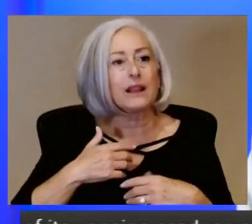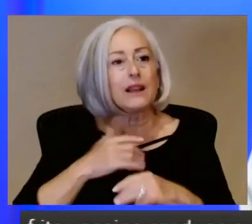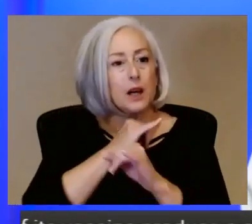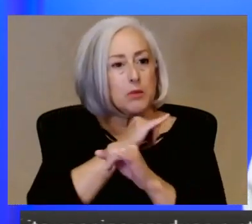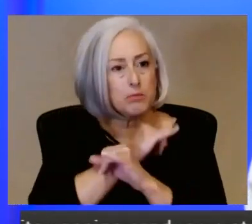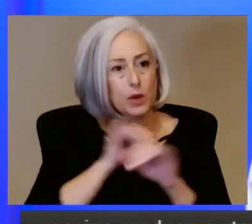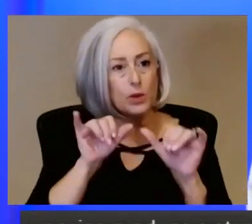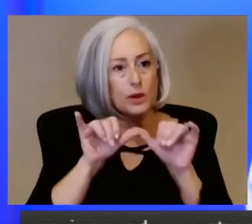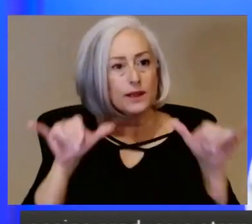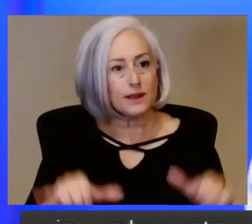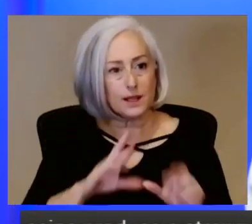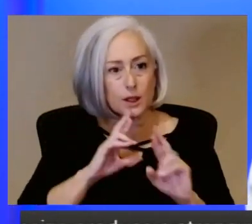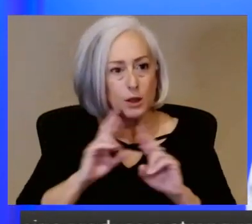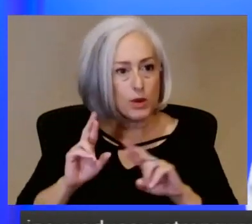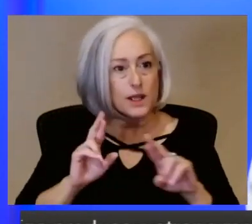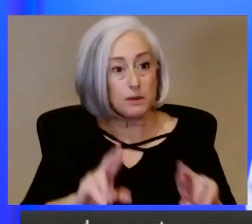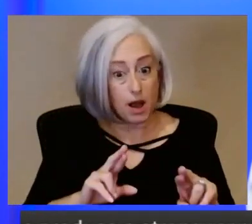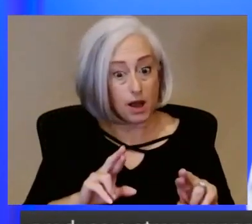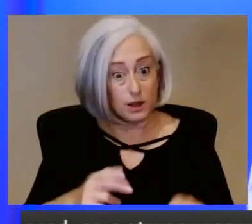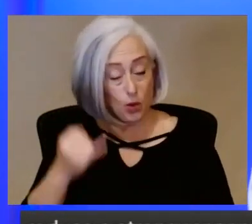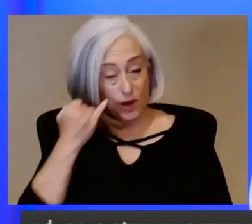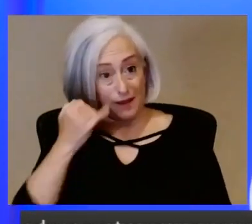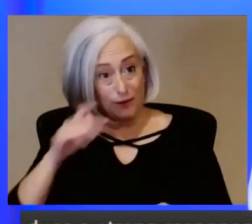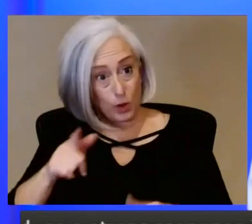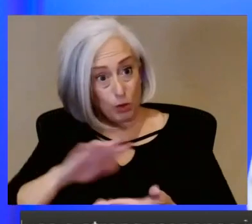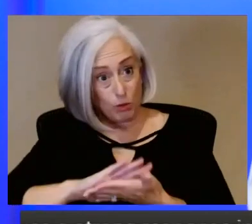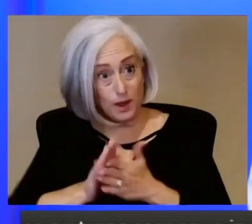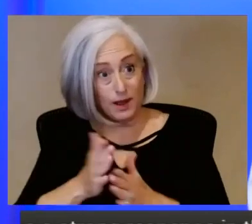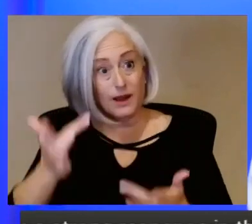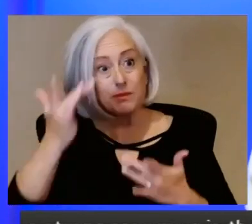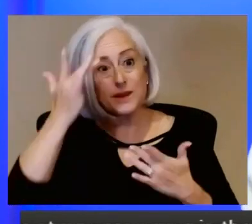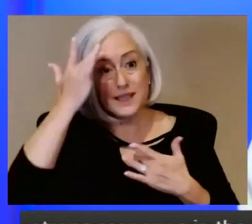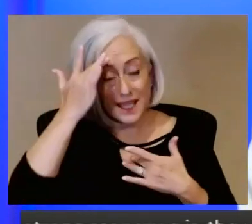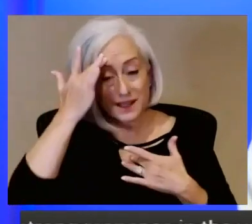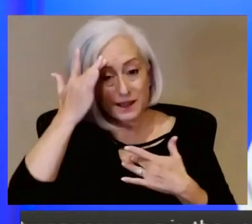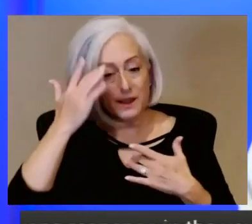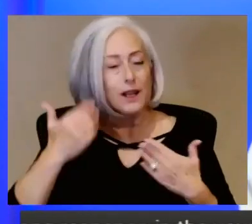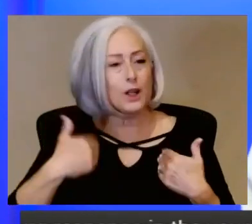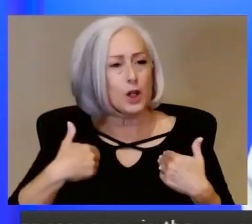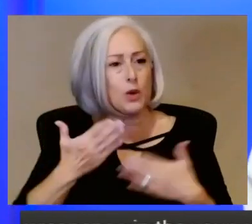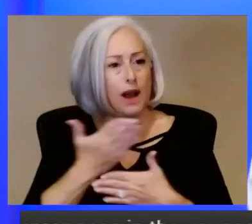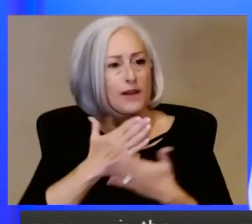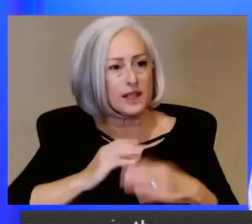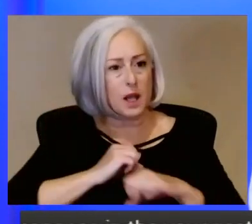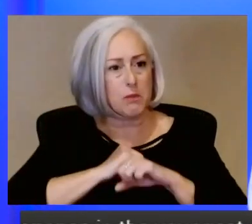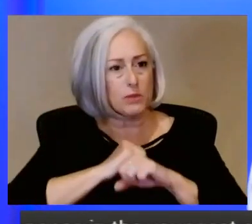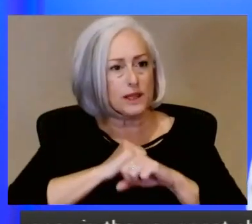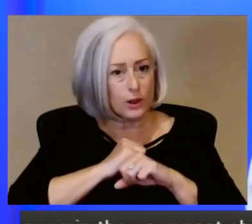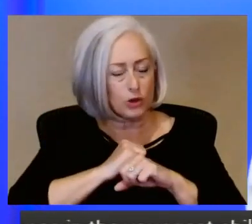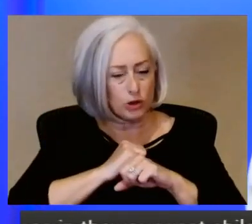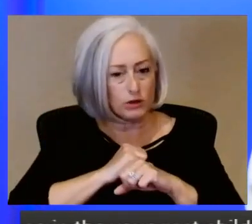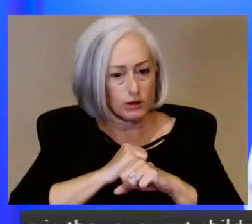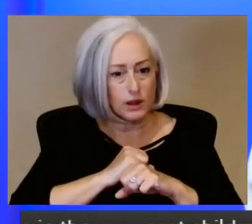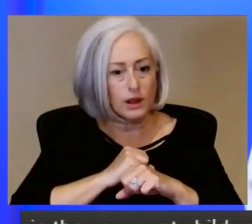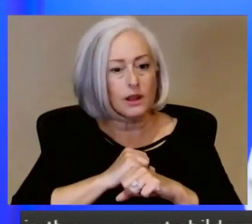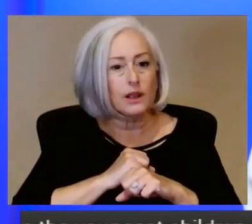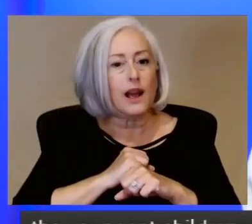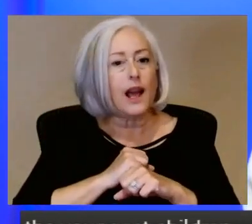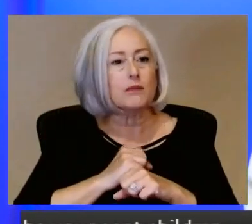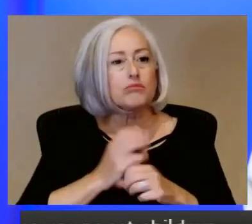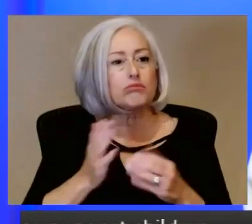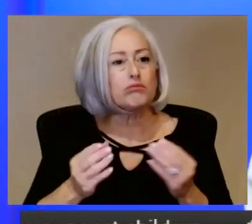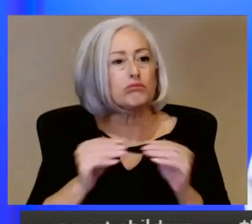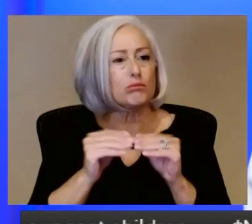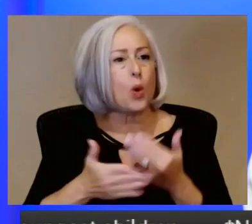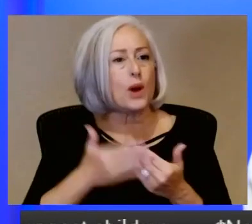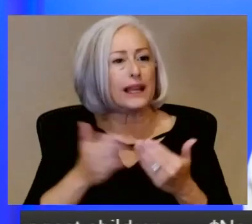can develop that protection further and really try to get over that virus a lot easier. So it's not